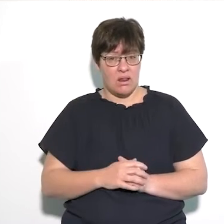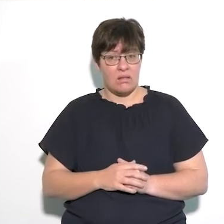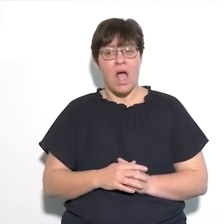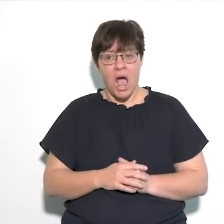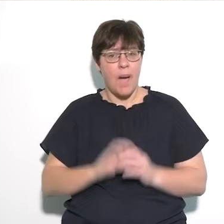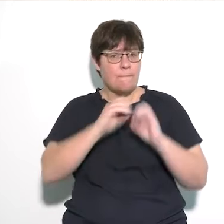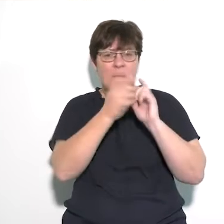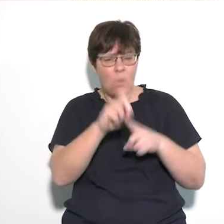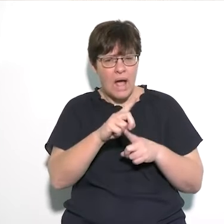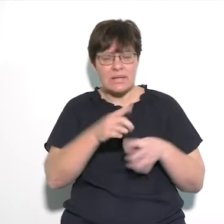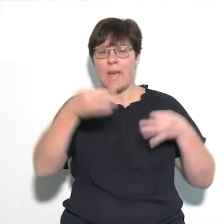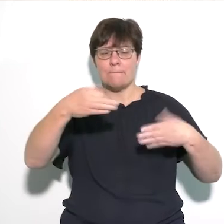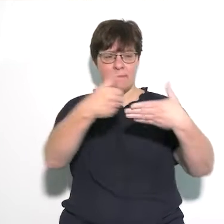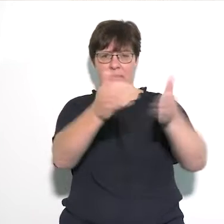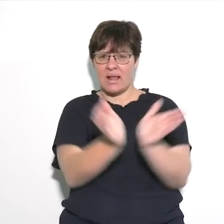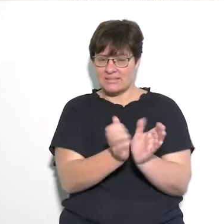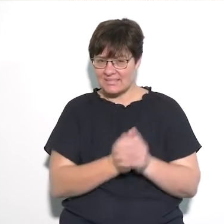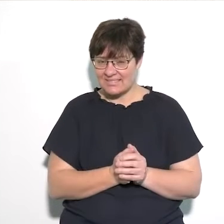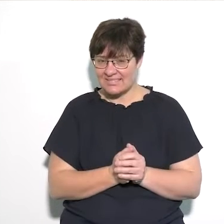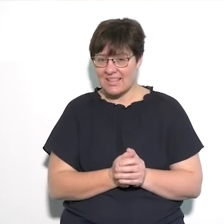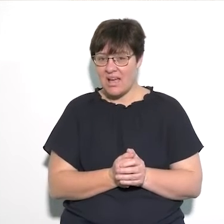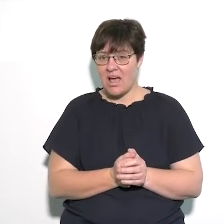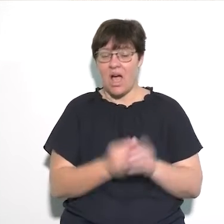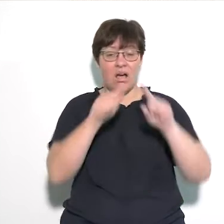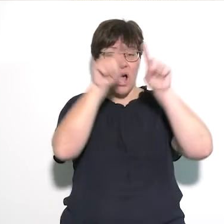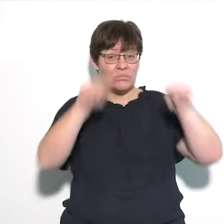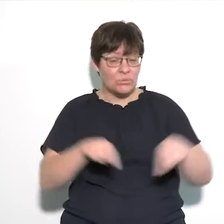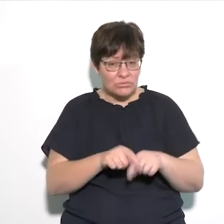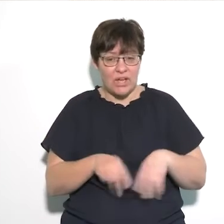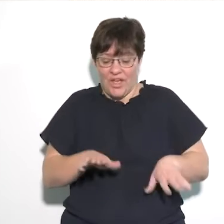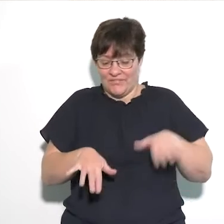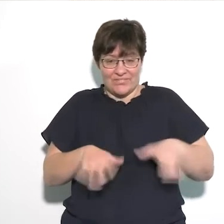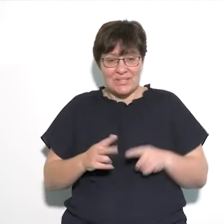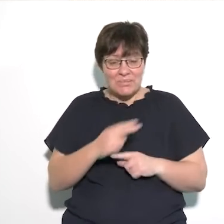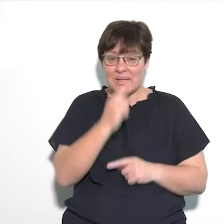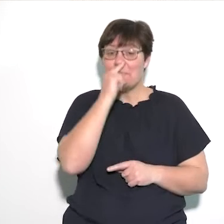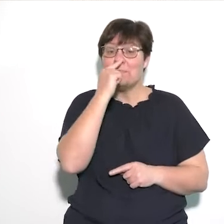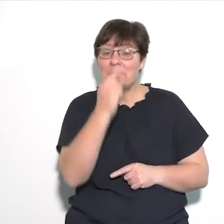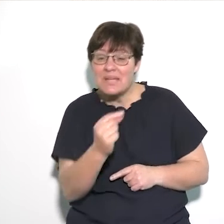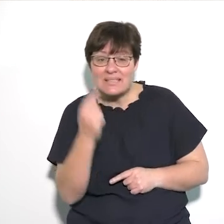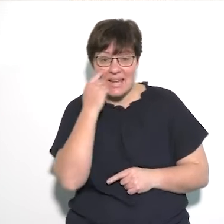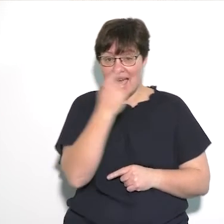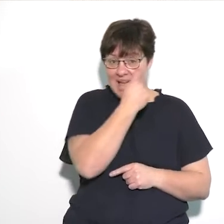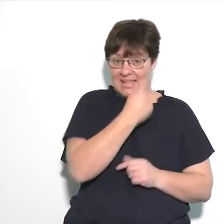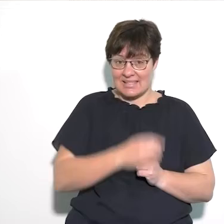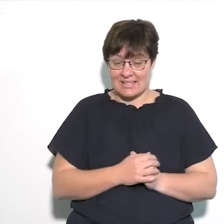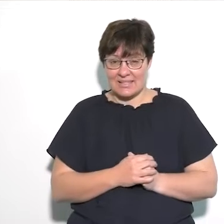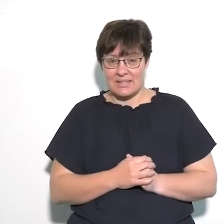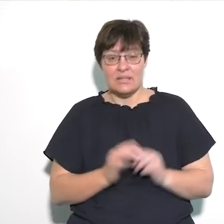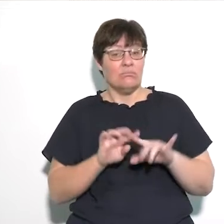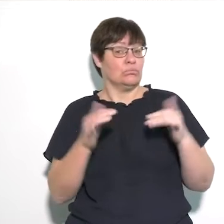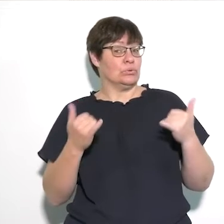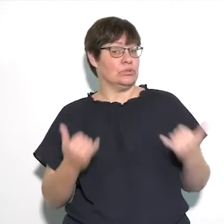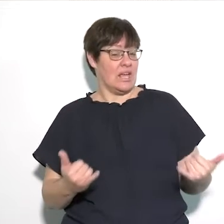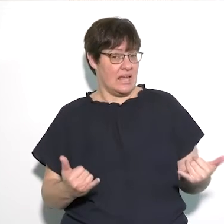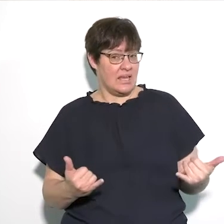of paper plates with some cardboard. We've cut out his little feet, his beak and his eyes.